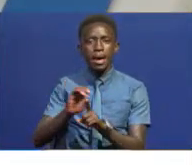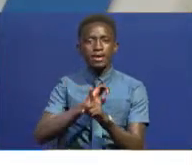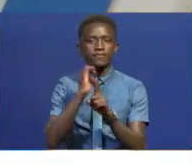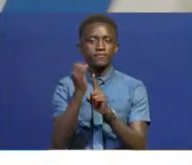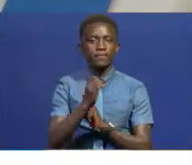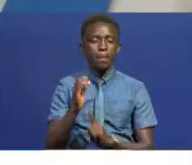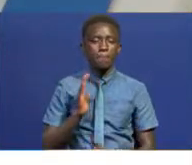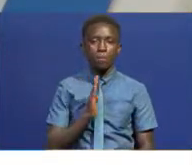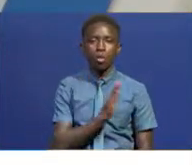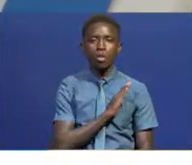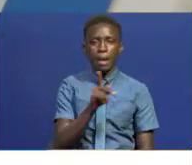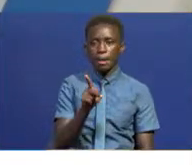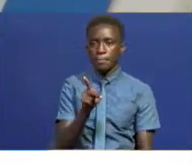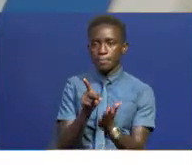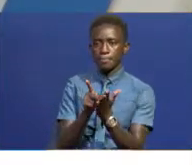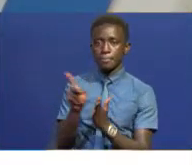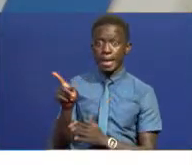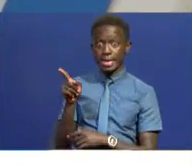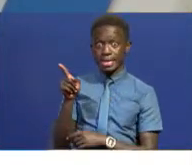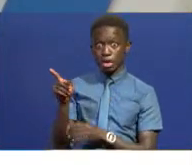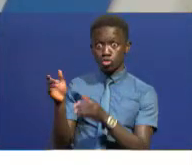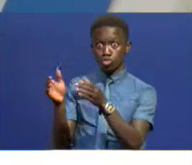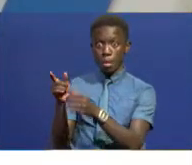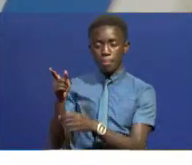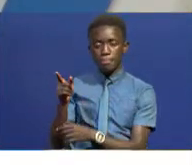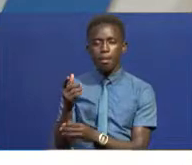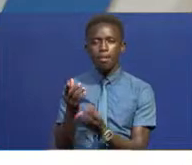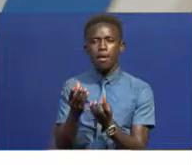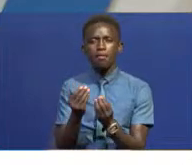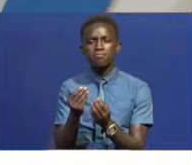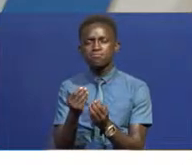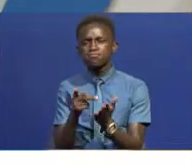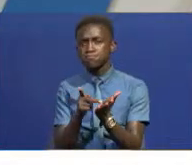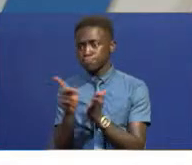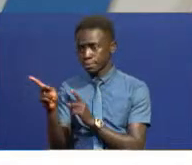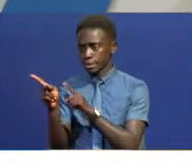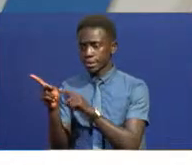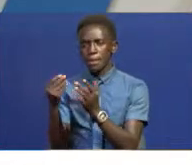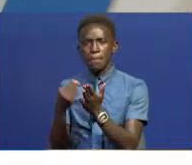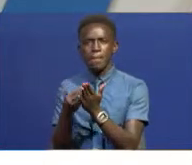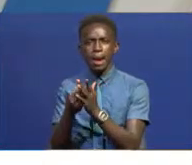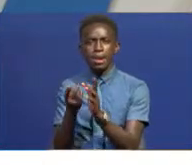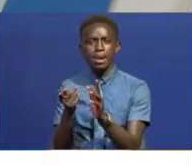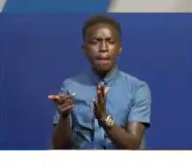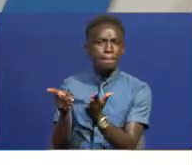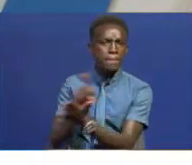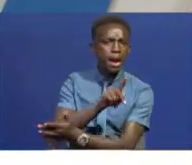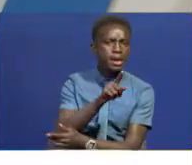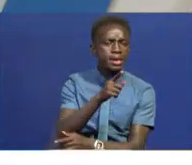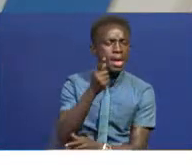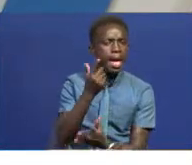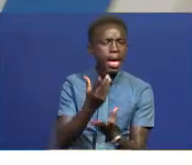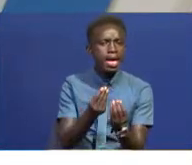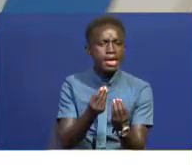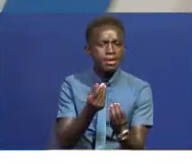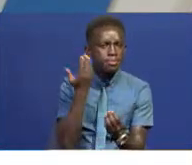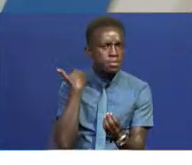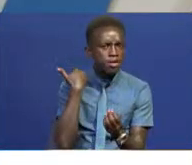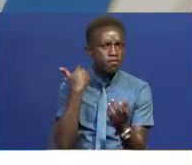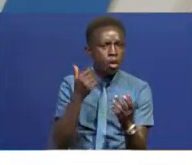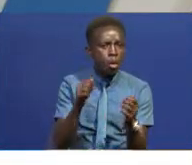used to reinstate the area if they go against the requirement